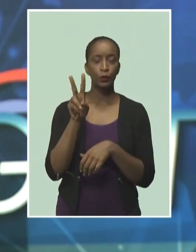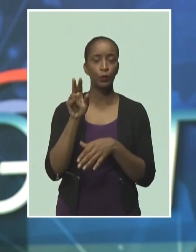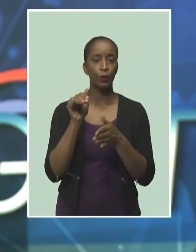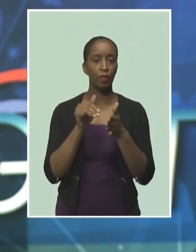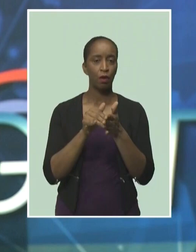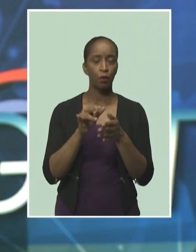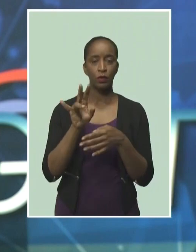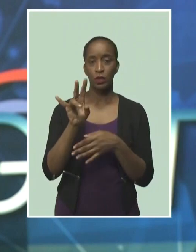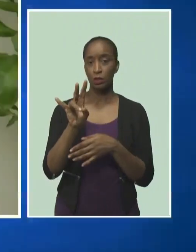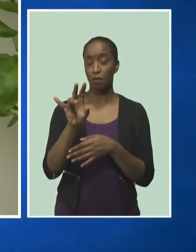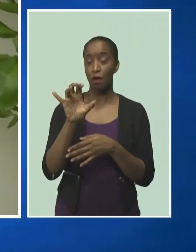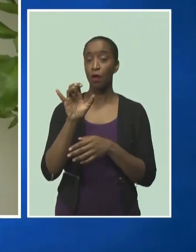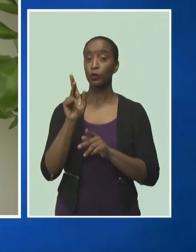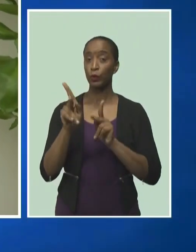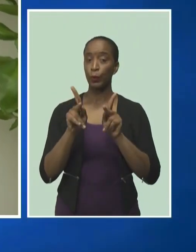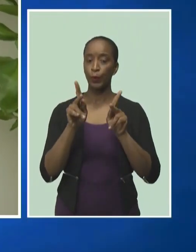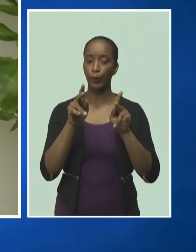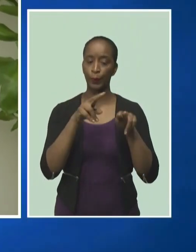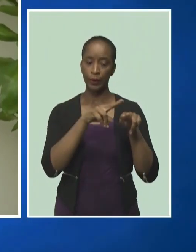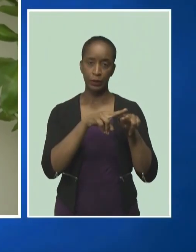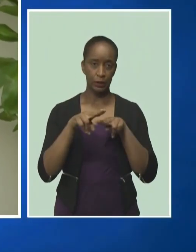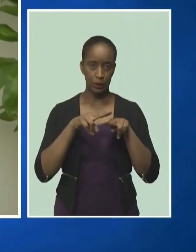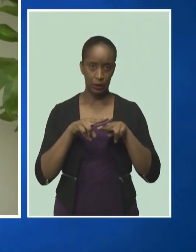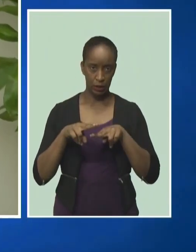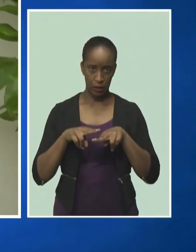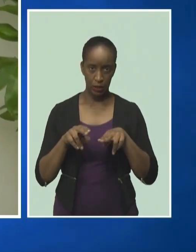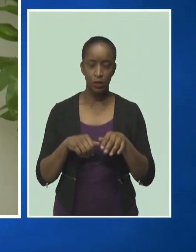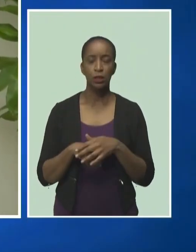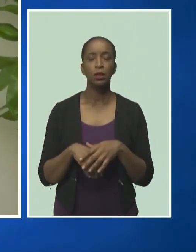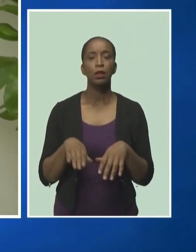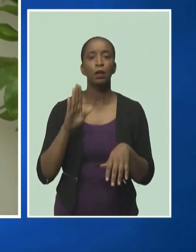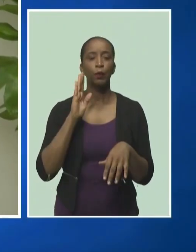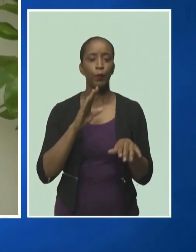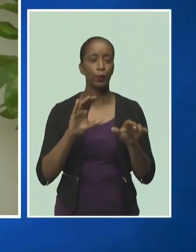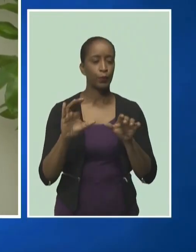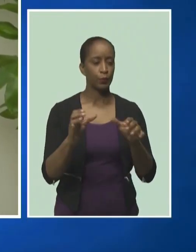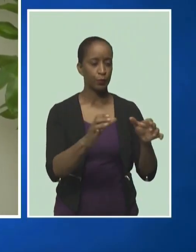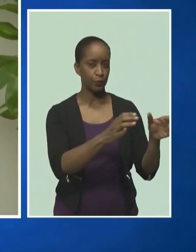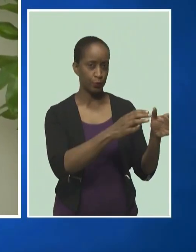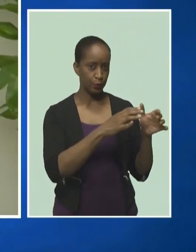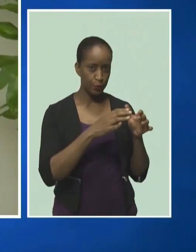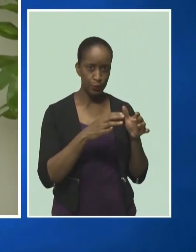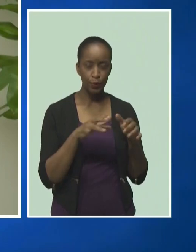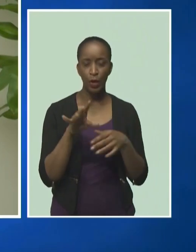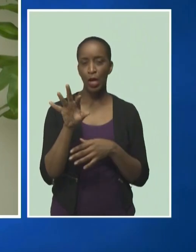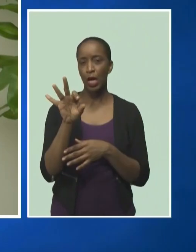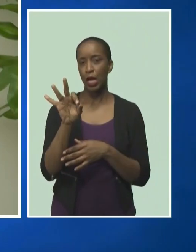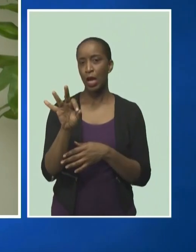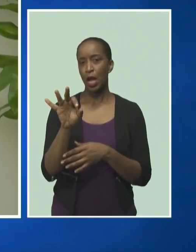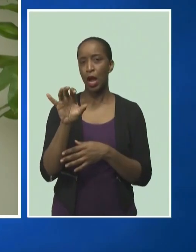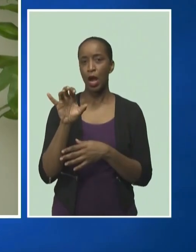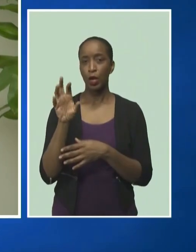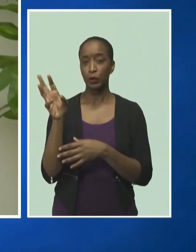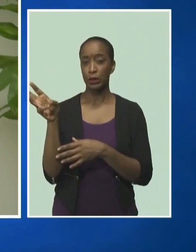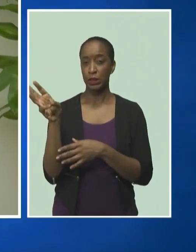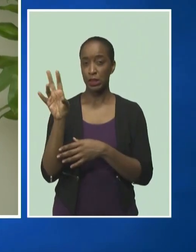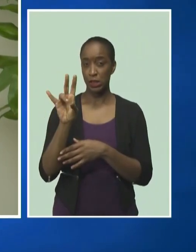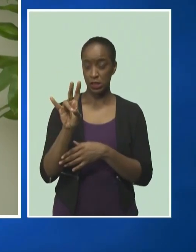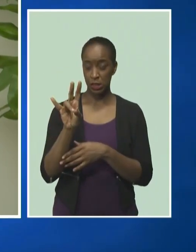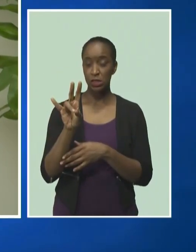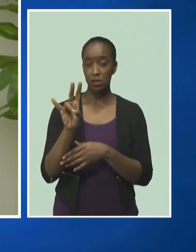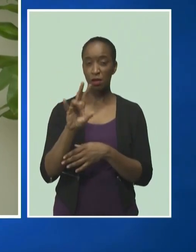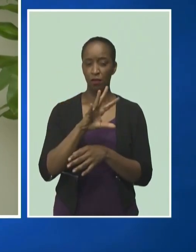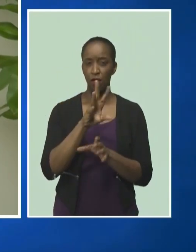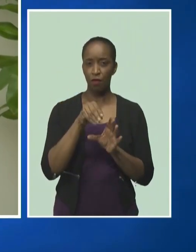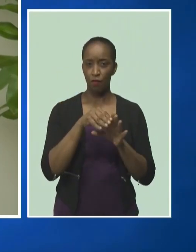individuals. There are going to be 17 detachments, 967 persons. The shape of the parade is